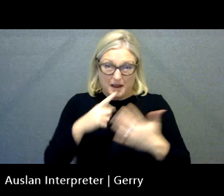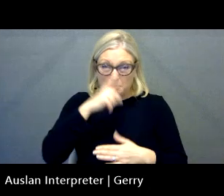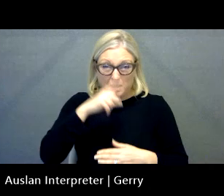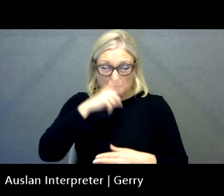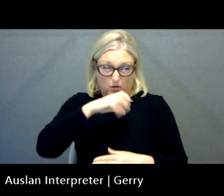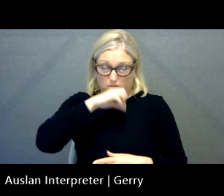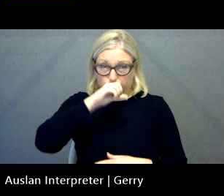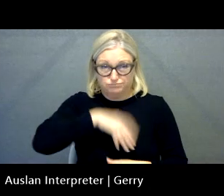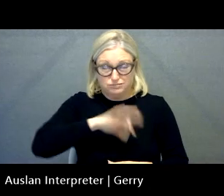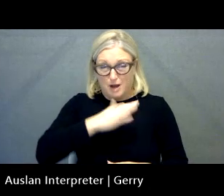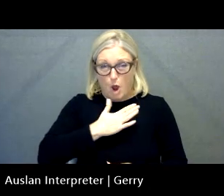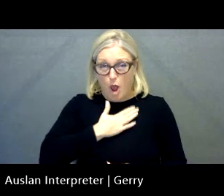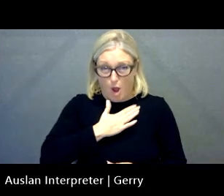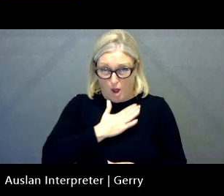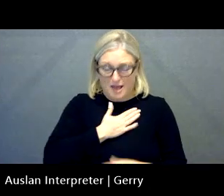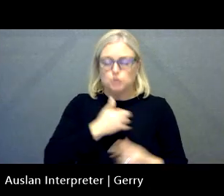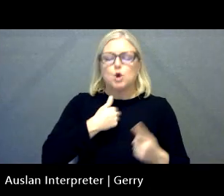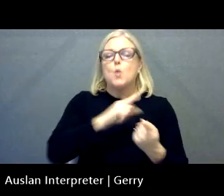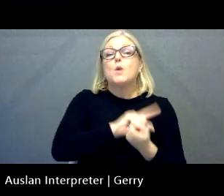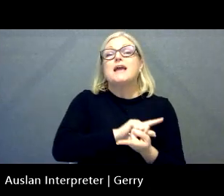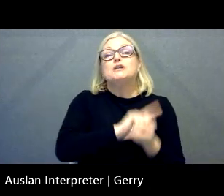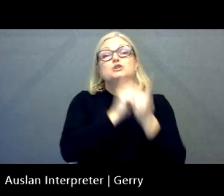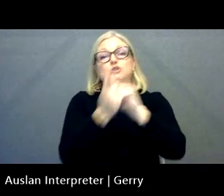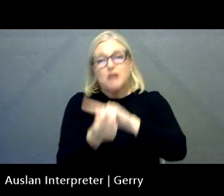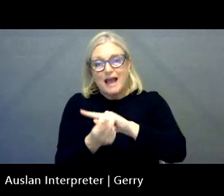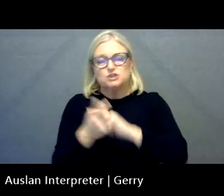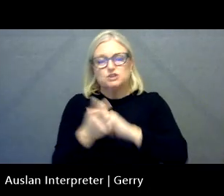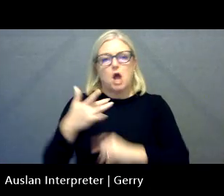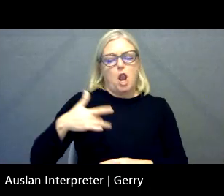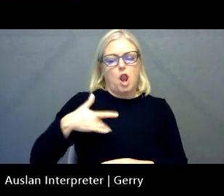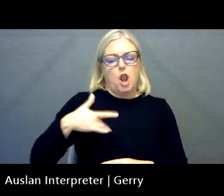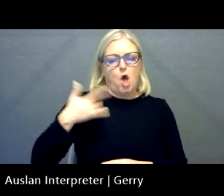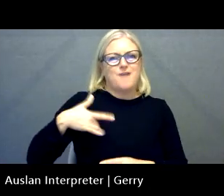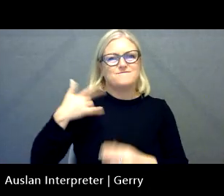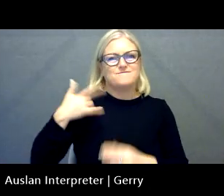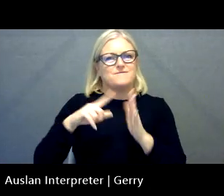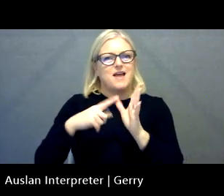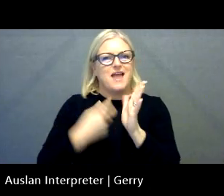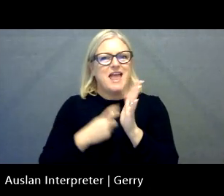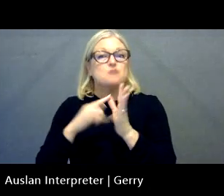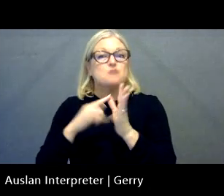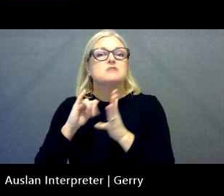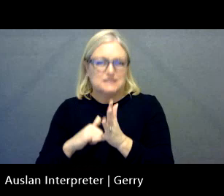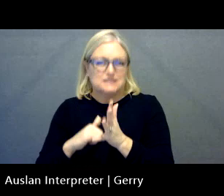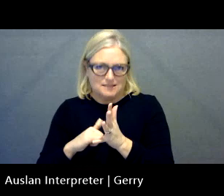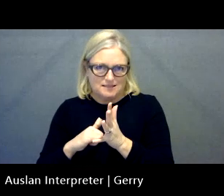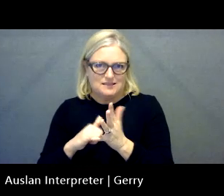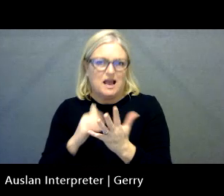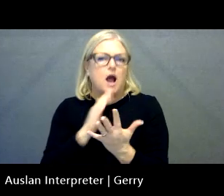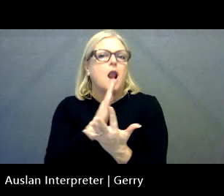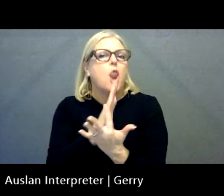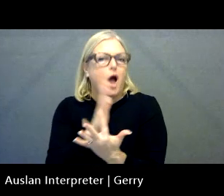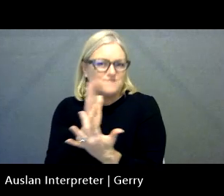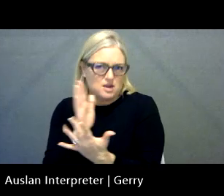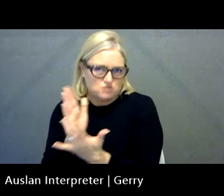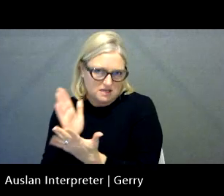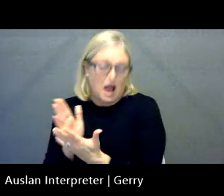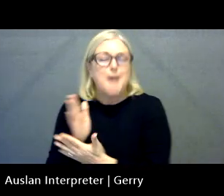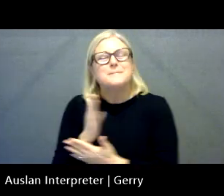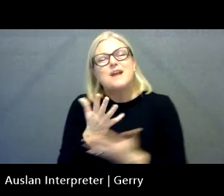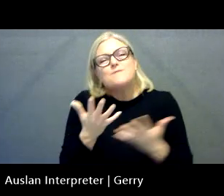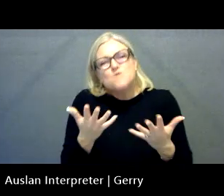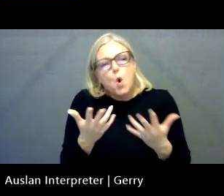something that we have now moved into using. Of course, that still exists in many other instruments, so it's referred to throughout our presentation, but the